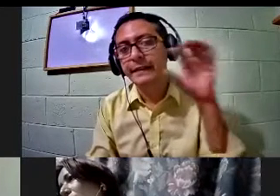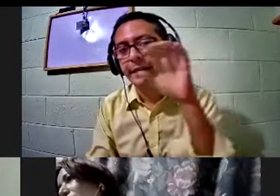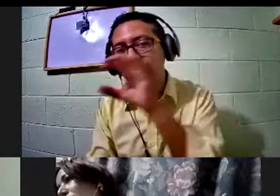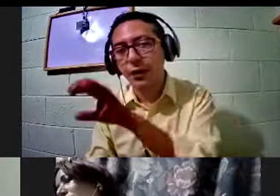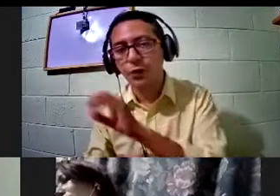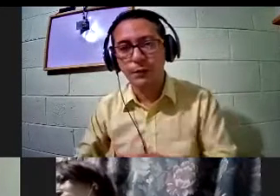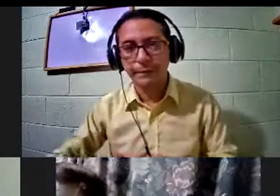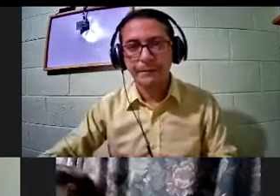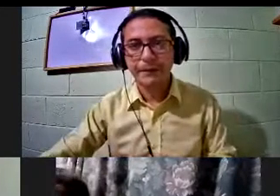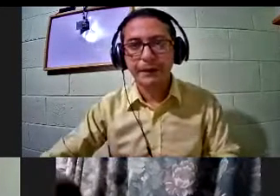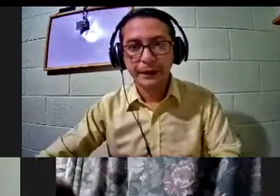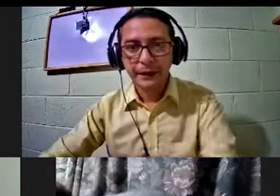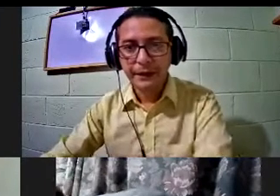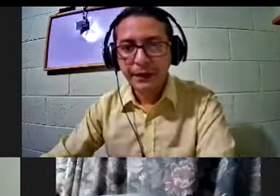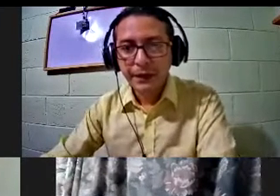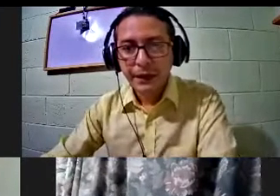the CEO.